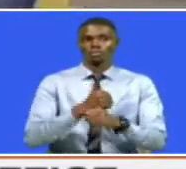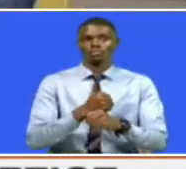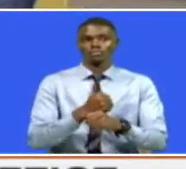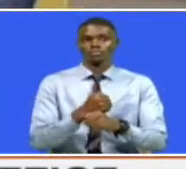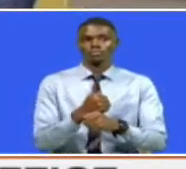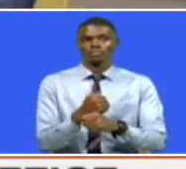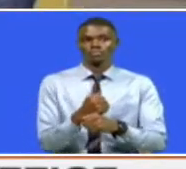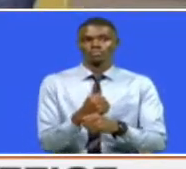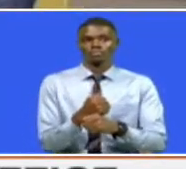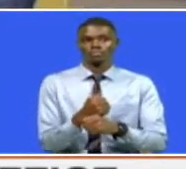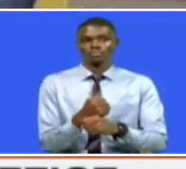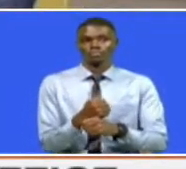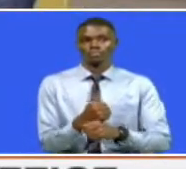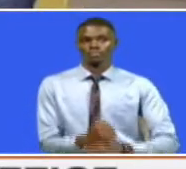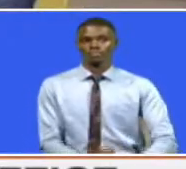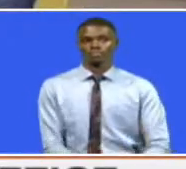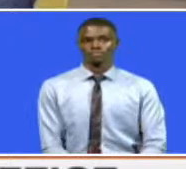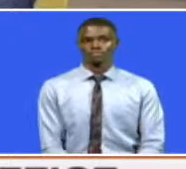Yes.